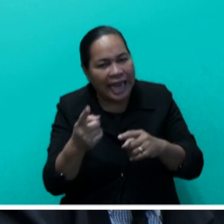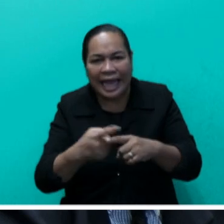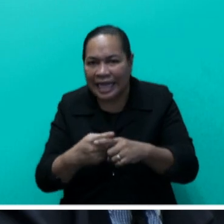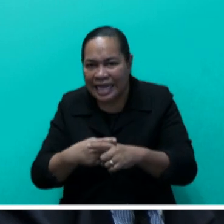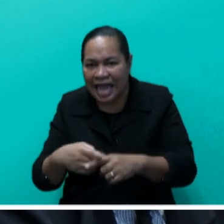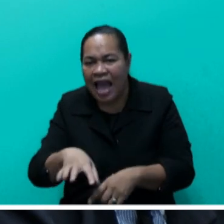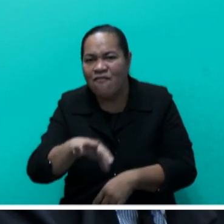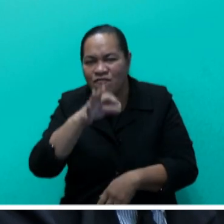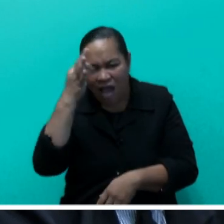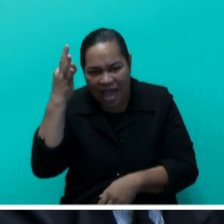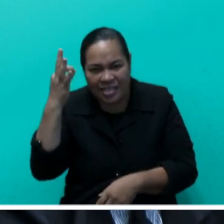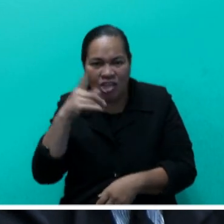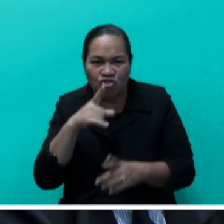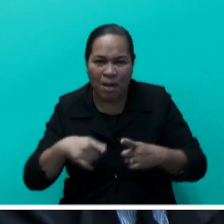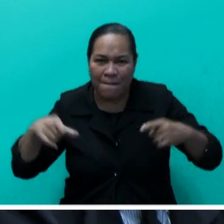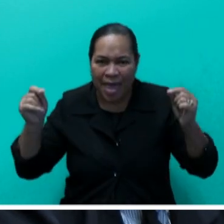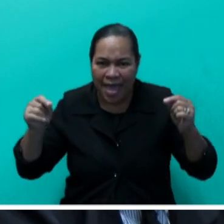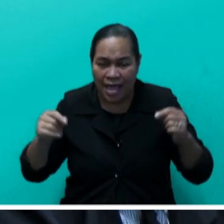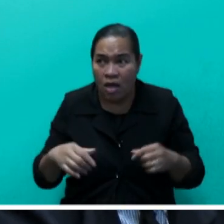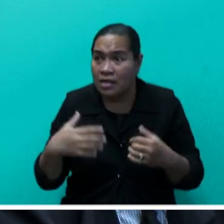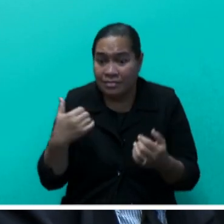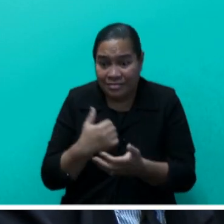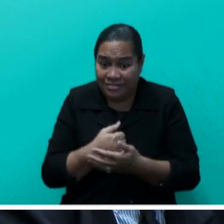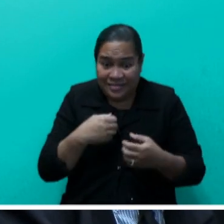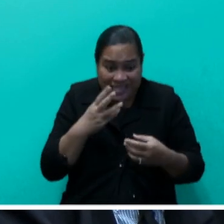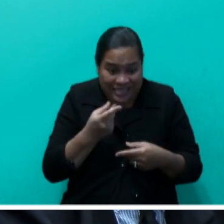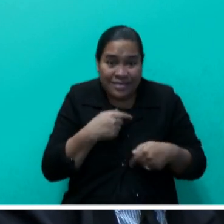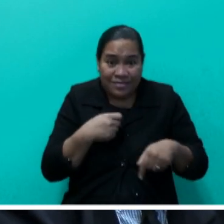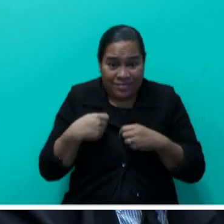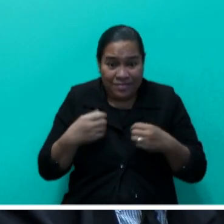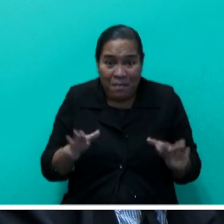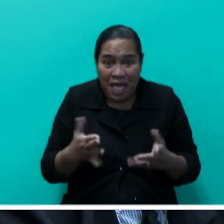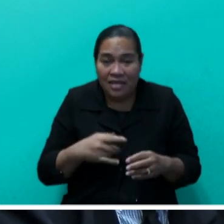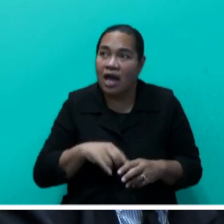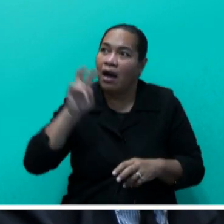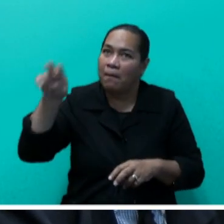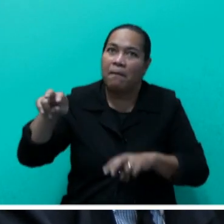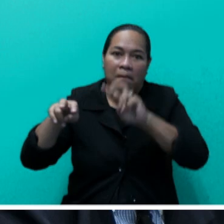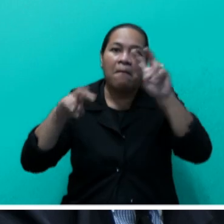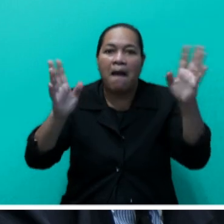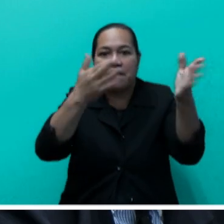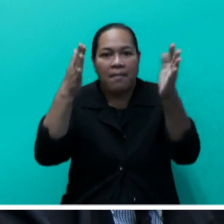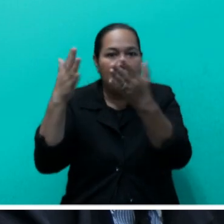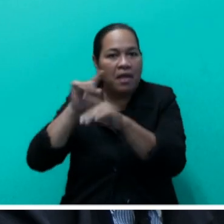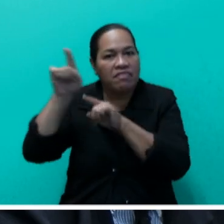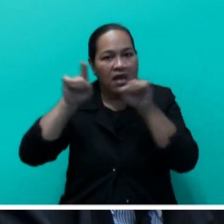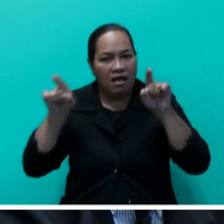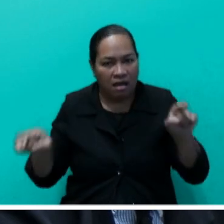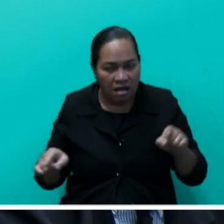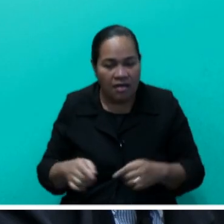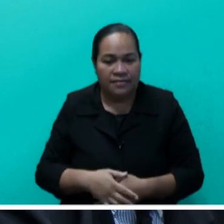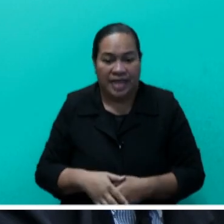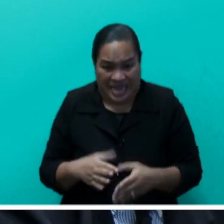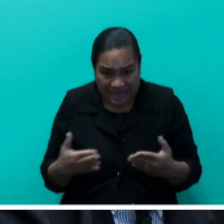France or Japan, where a number of our players are on contracts. Honourable Speaker, currently